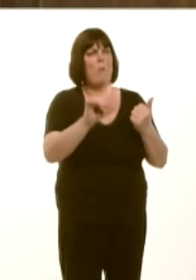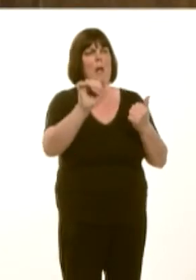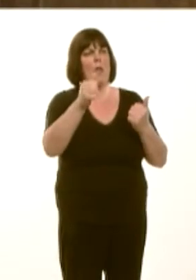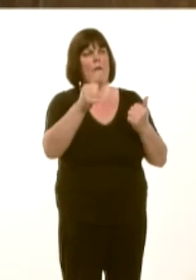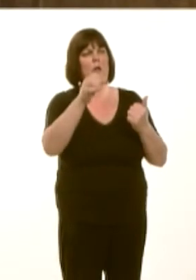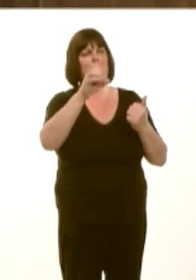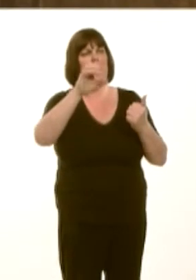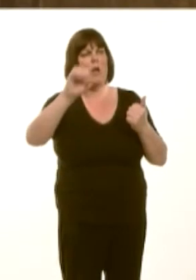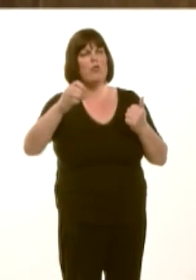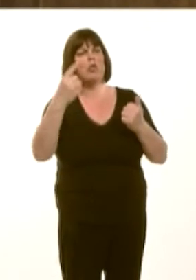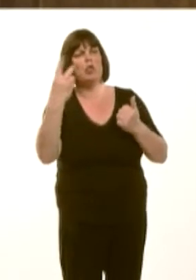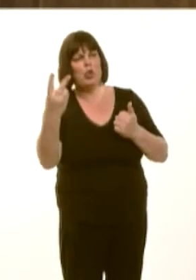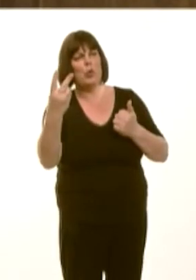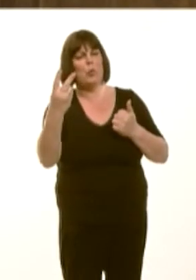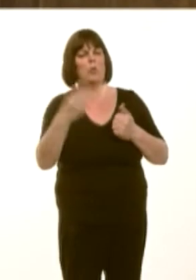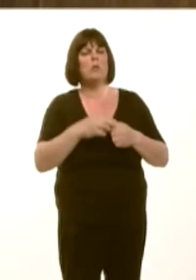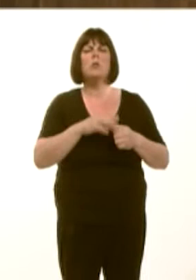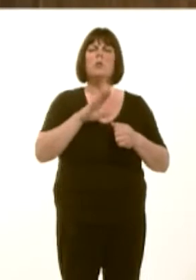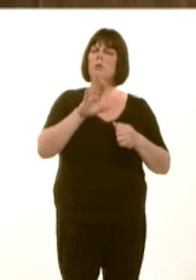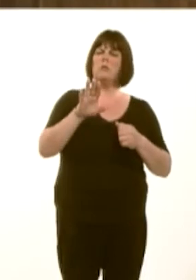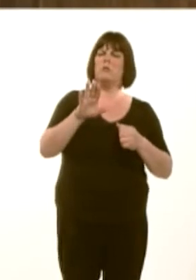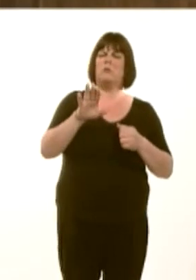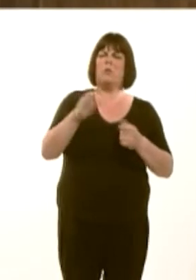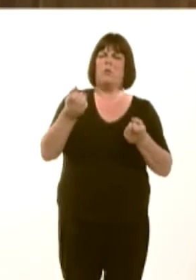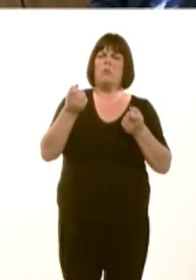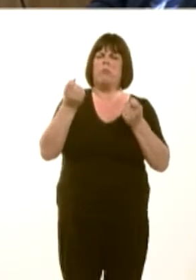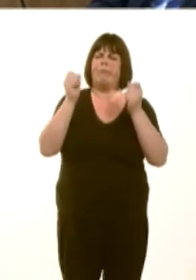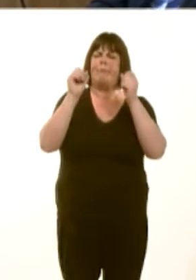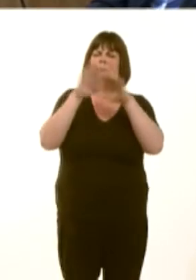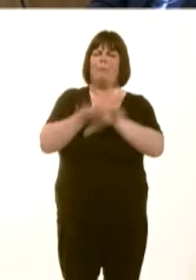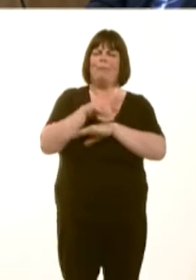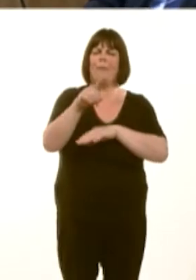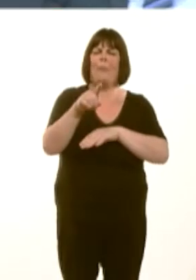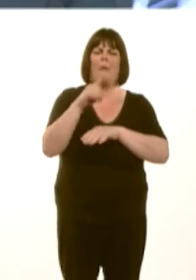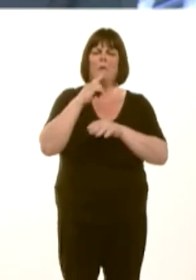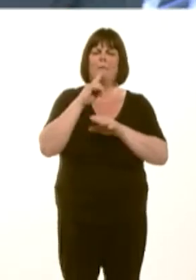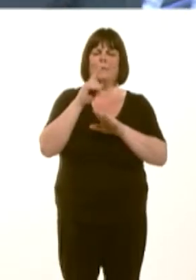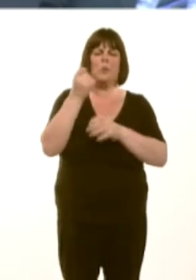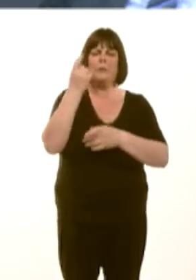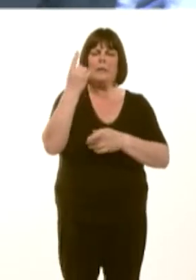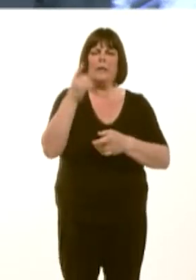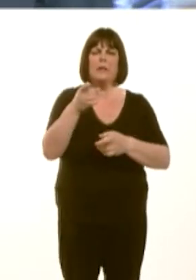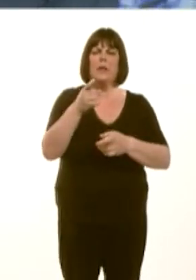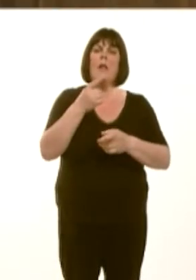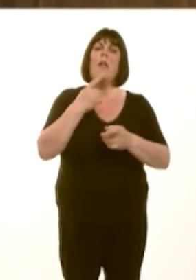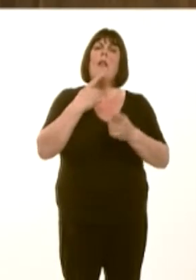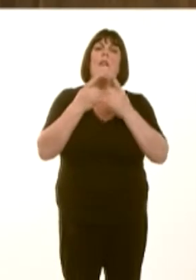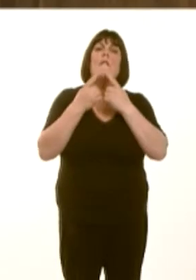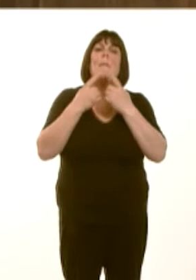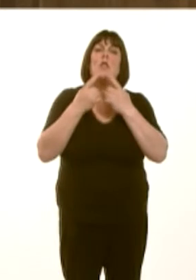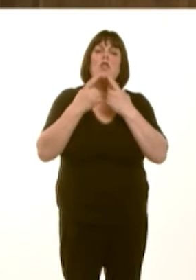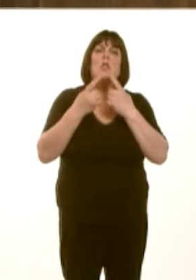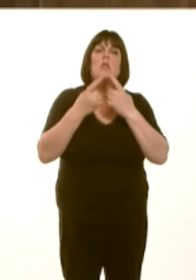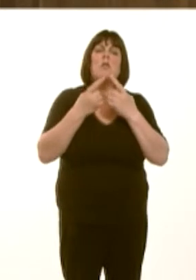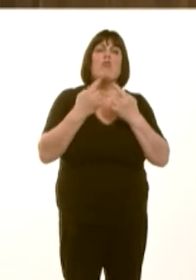received? No, he misunderstands the point I was making. No, he is trying to say, he's using a figure for information released as a result of FI requests.